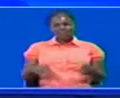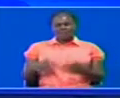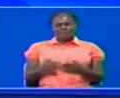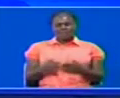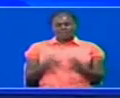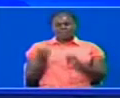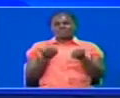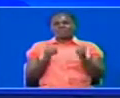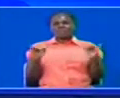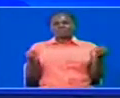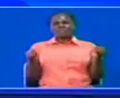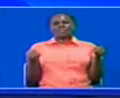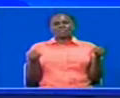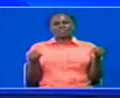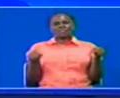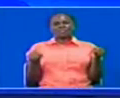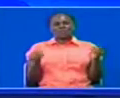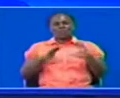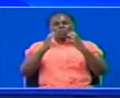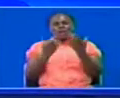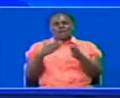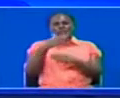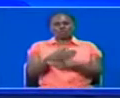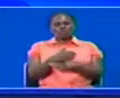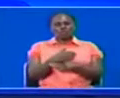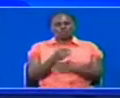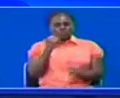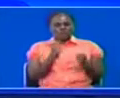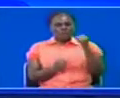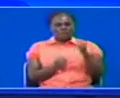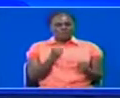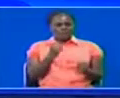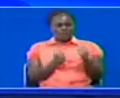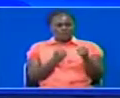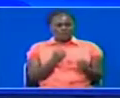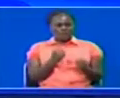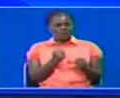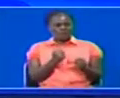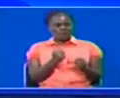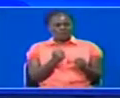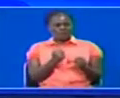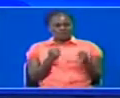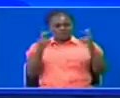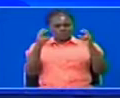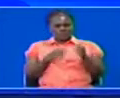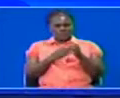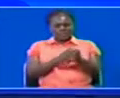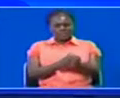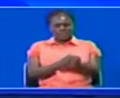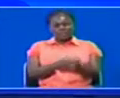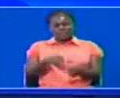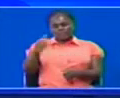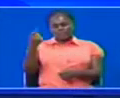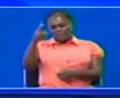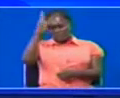Great Ethical Sports News. Now, World Cross Champions Geoffrey Kipsang, Kamworor and Agnes Tirop will headline the Kenya Police Service